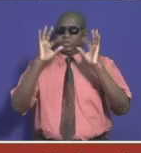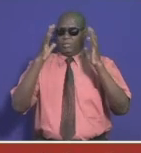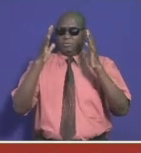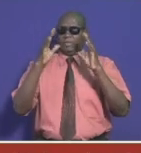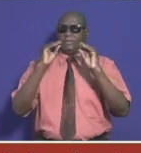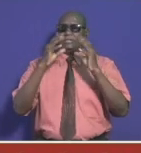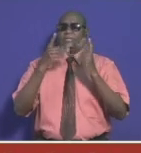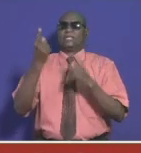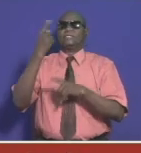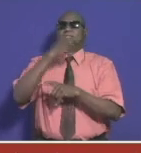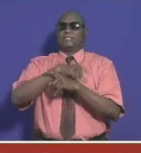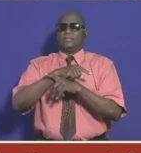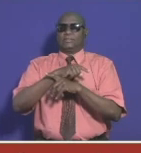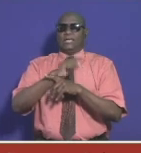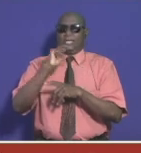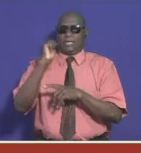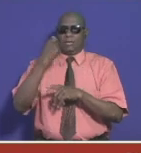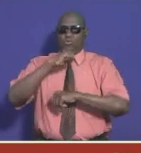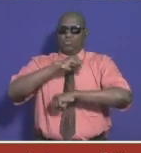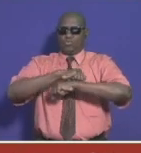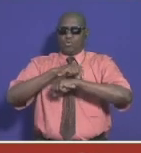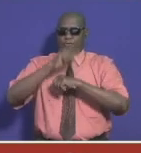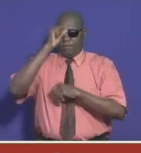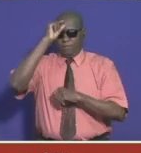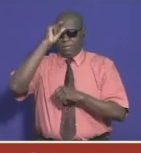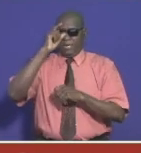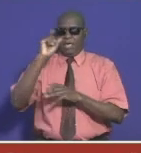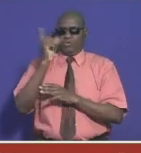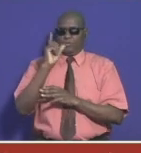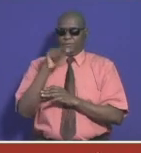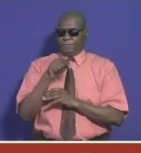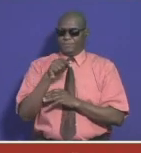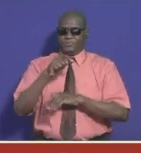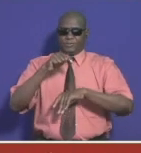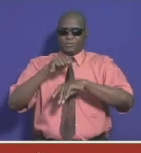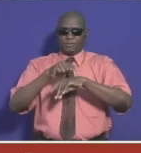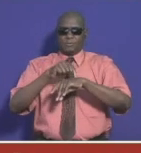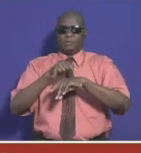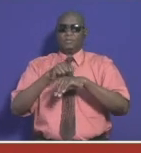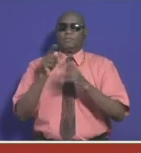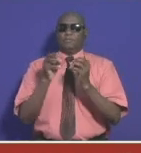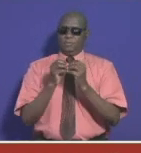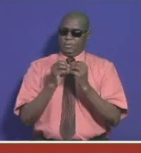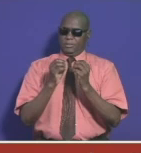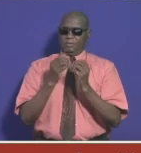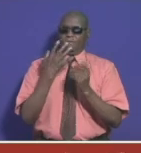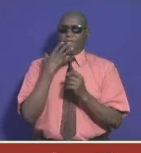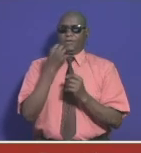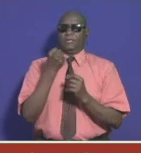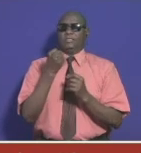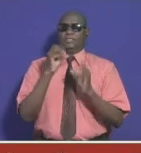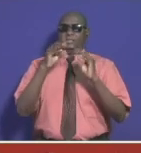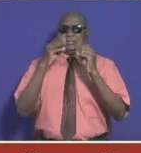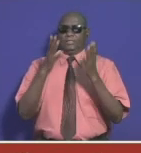Day at the Kenya School of Government in Nairobi. During the event, about 500 teachers were recognized